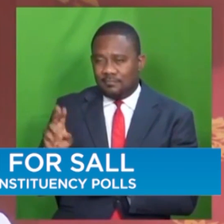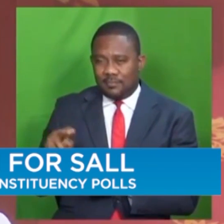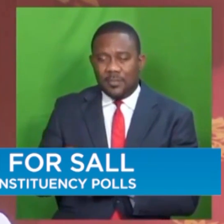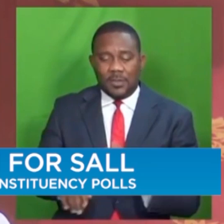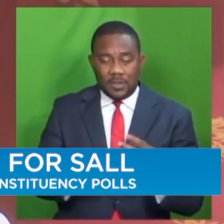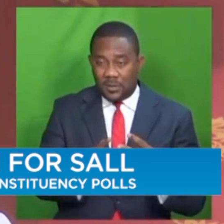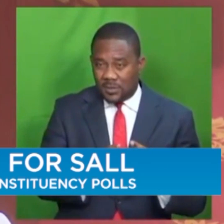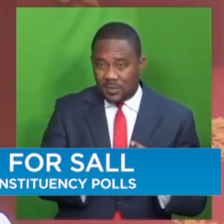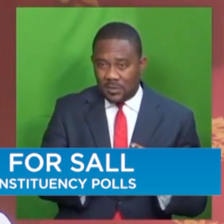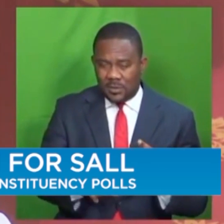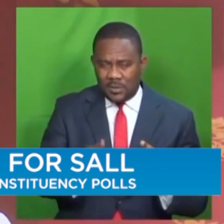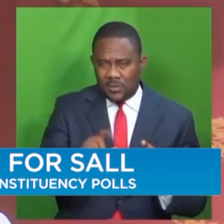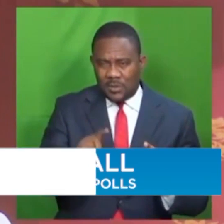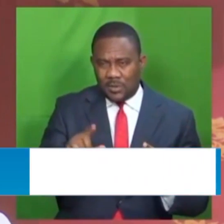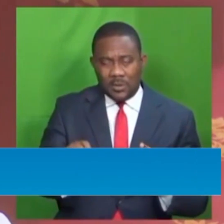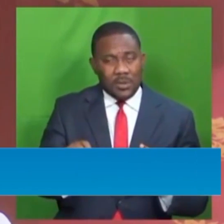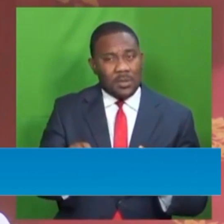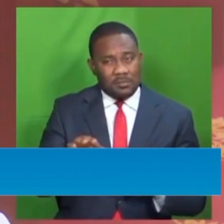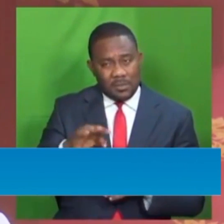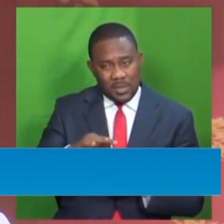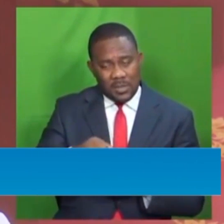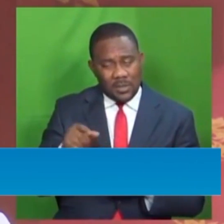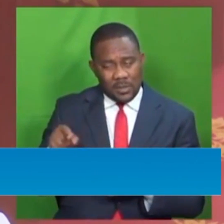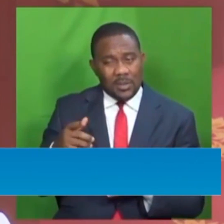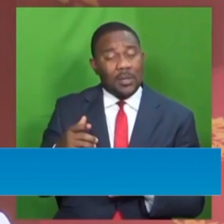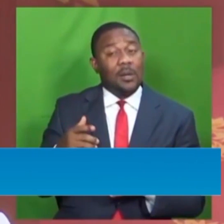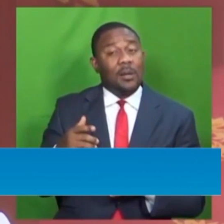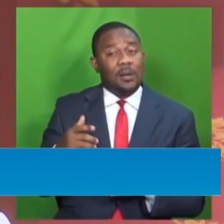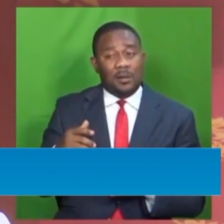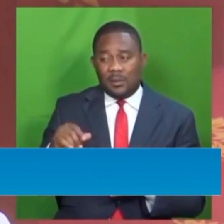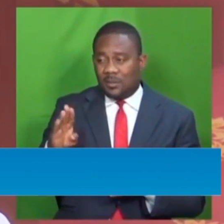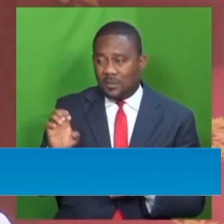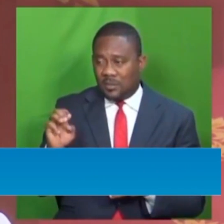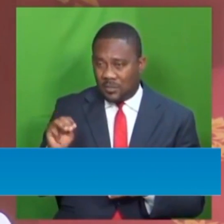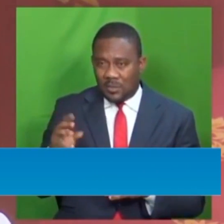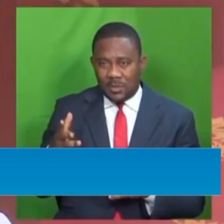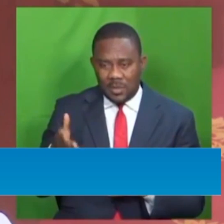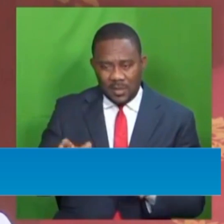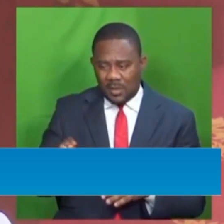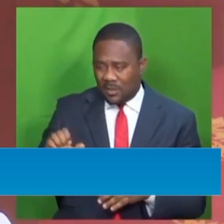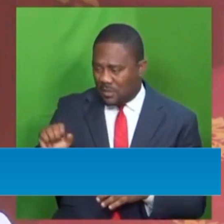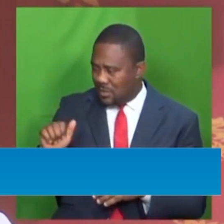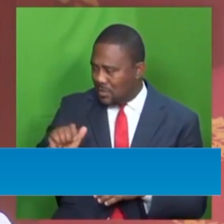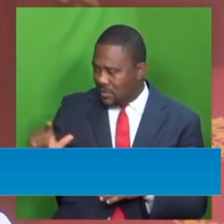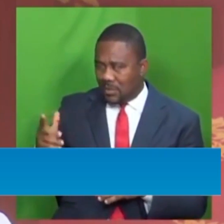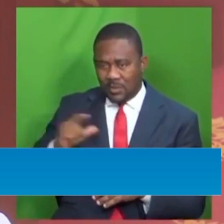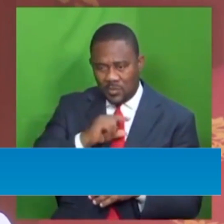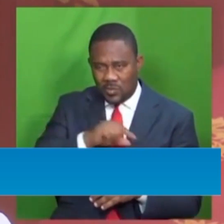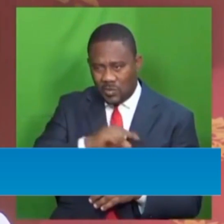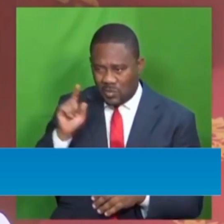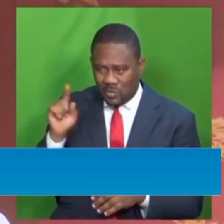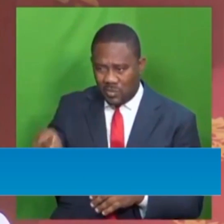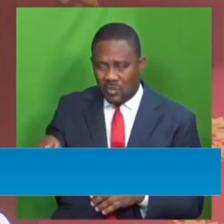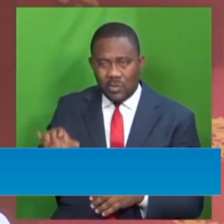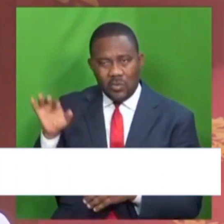is to annul the 2020 parliamentary election organized for the Buem constituency to allow residents of the four SALL communities qualified to